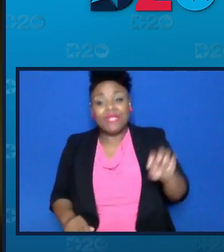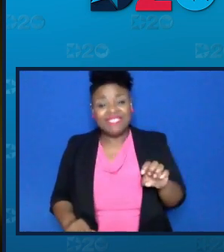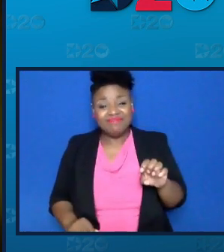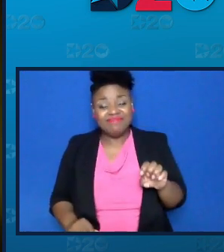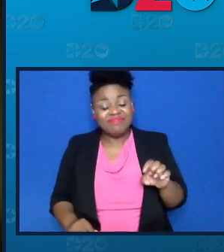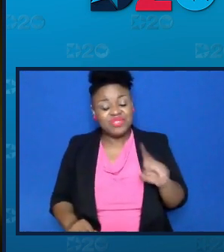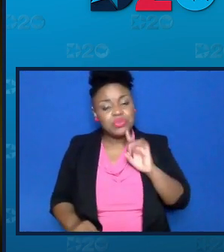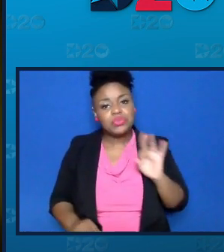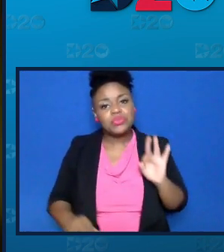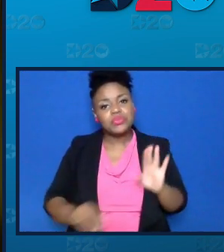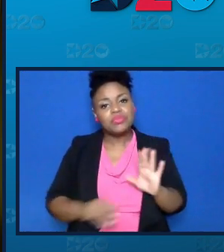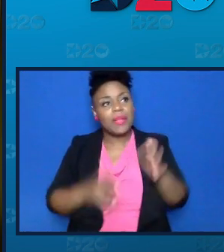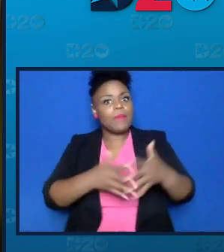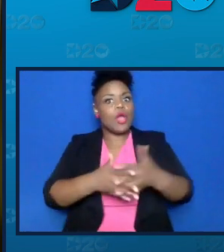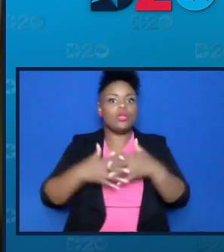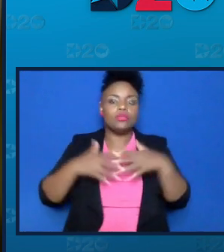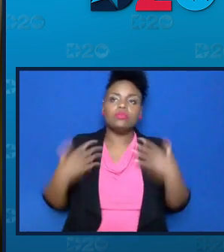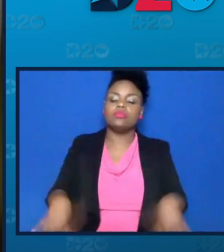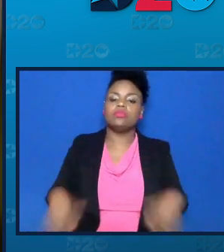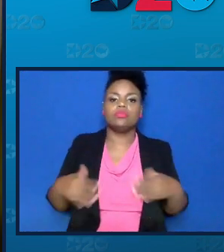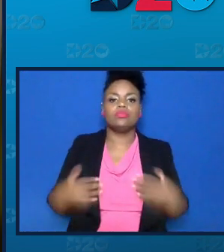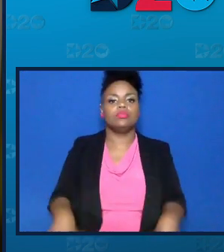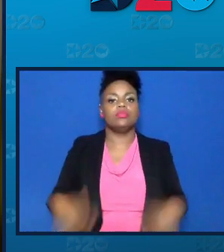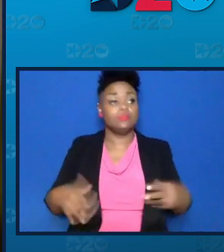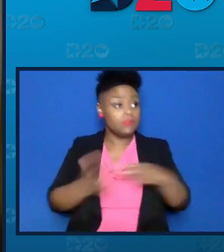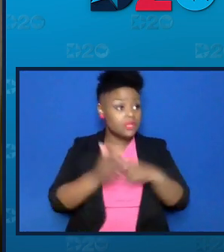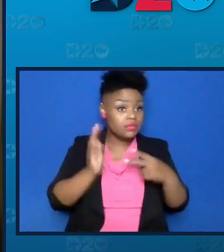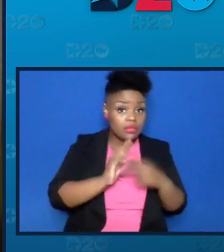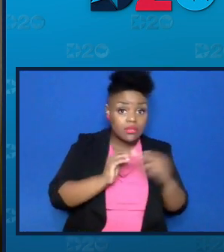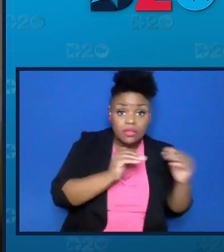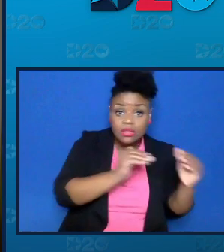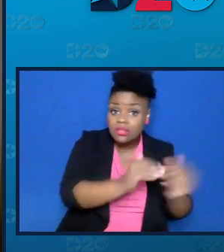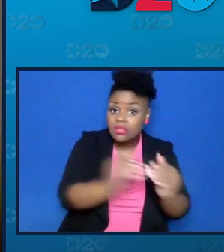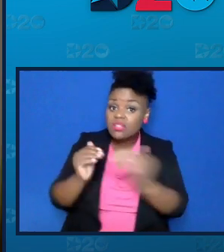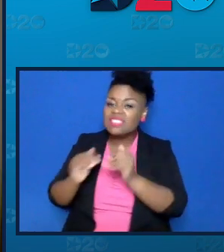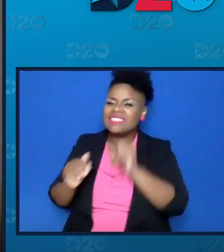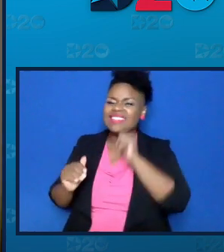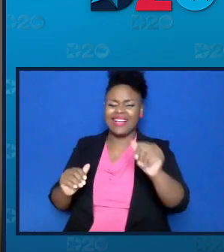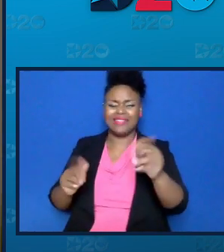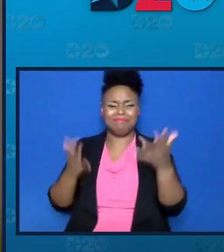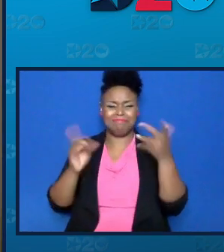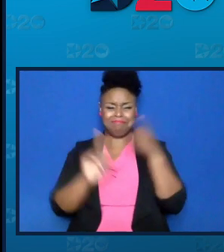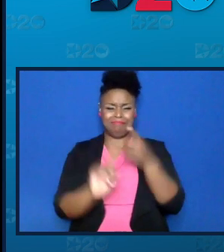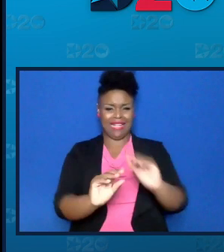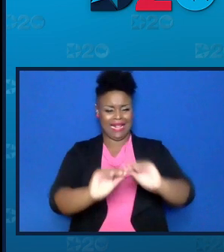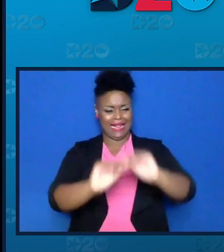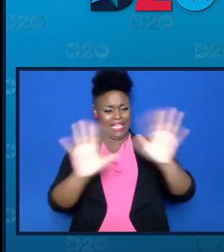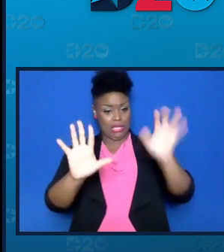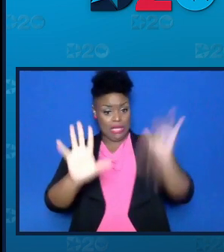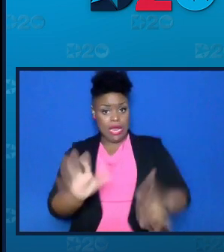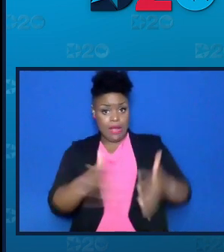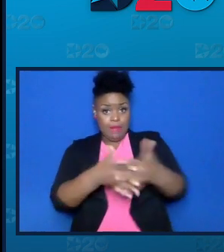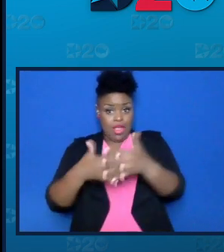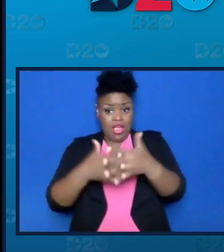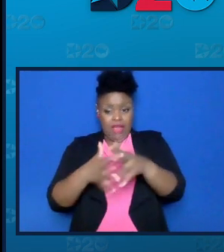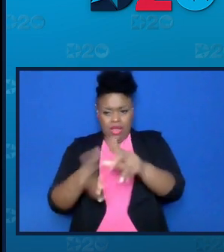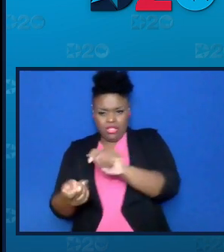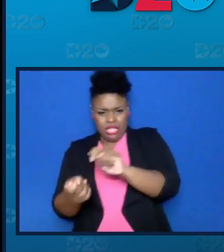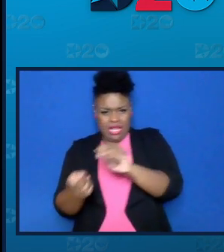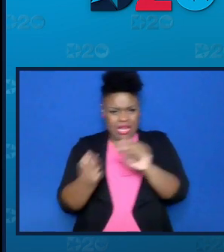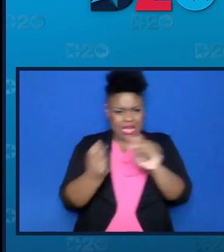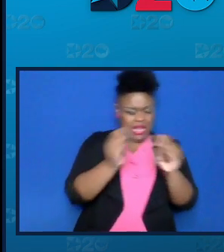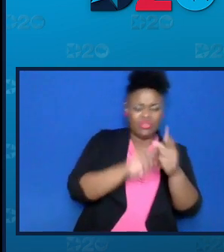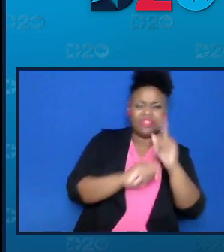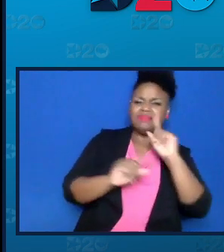Justice can be elusive, and change in America has been painful and provisional. The Civil War led to